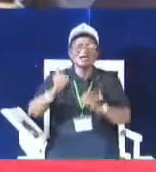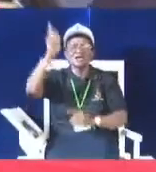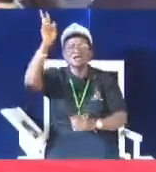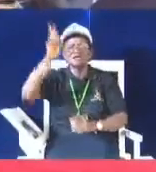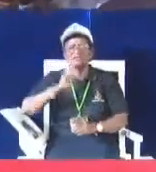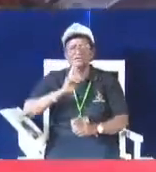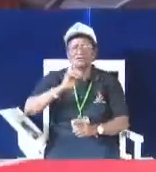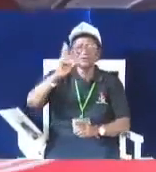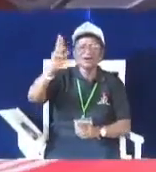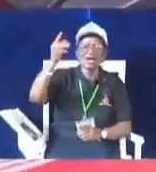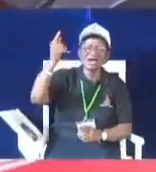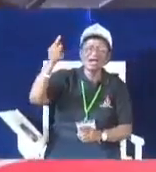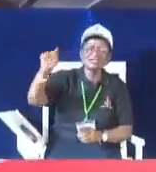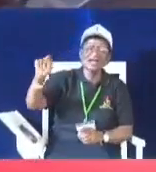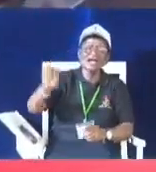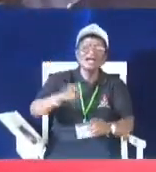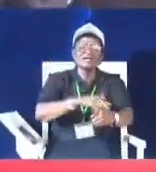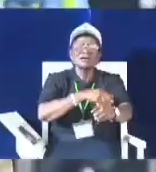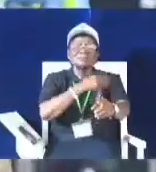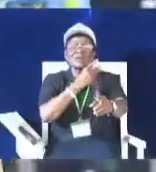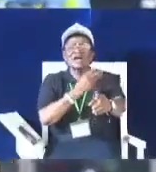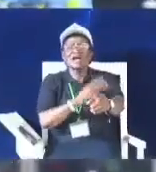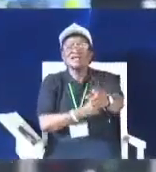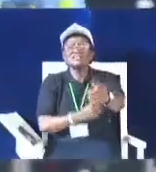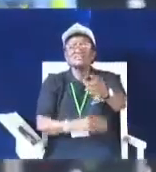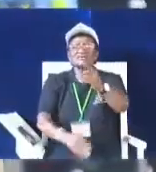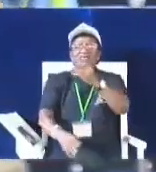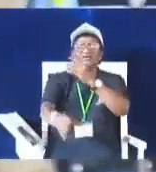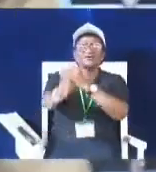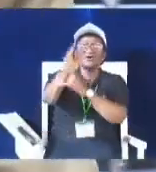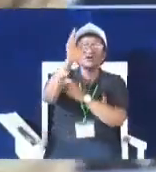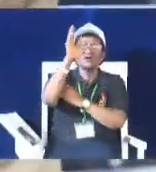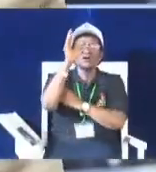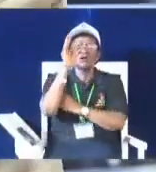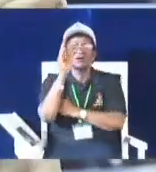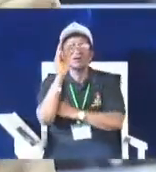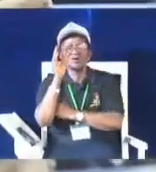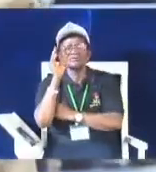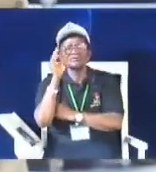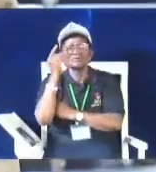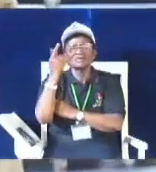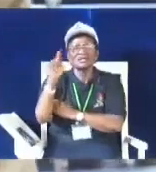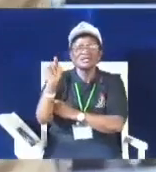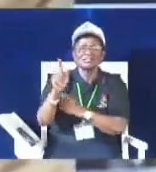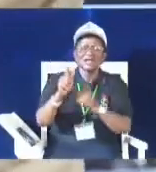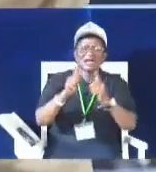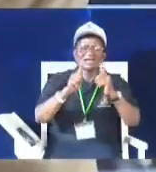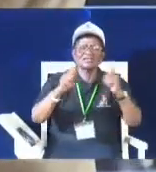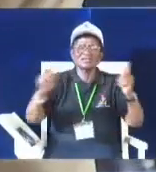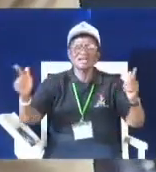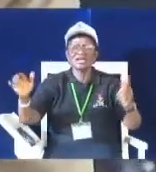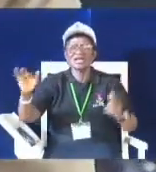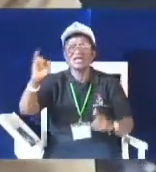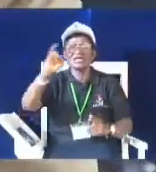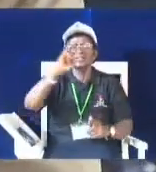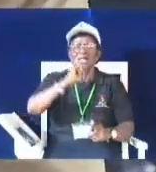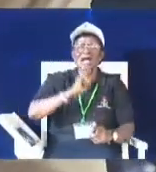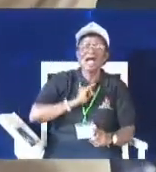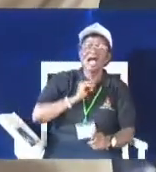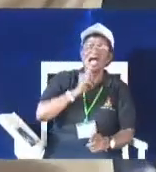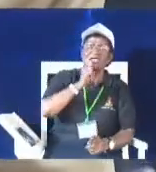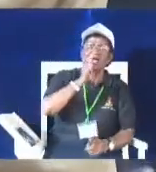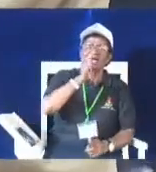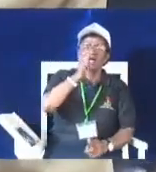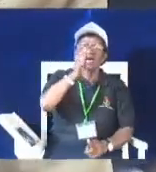alleluia. You are the mighty God, the